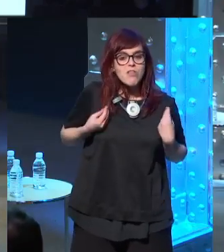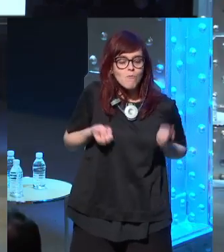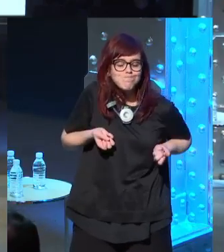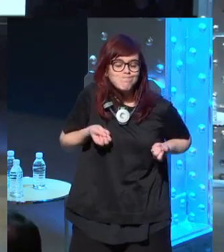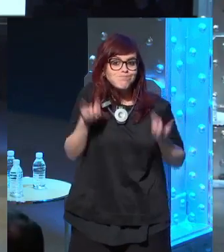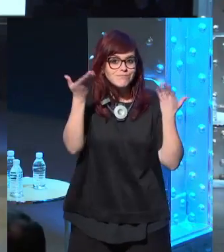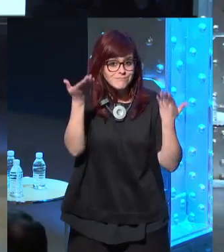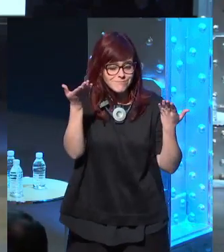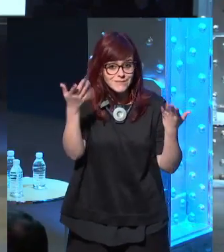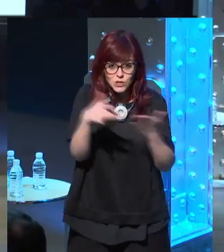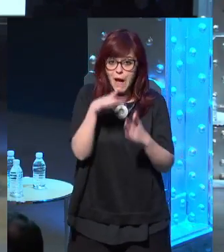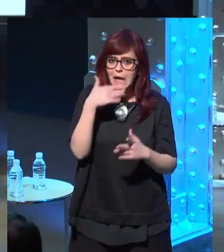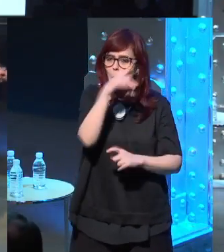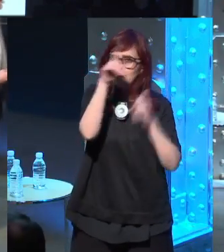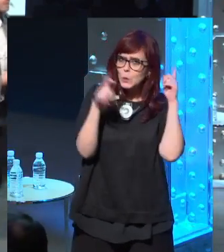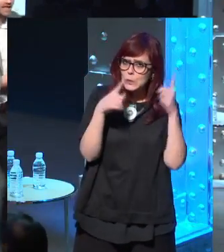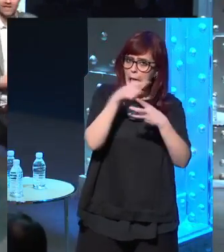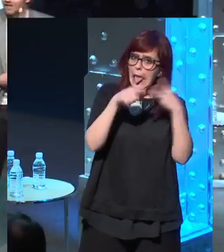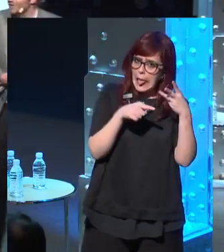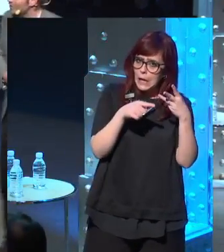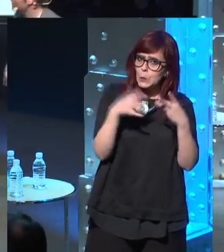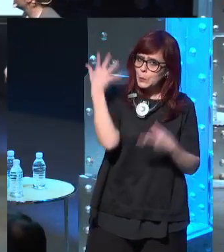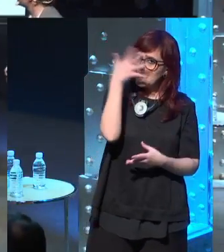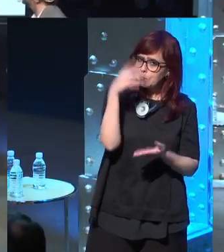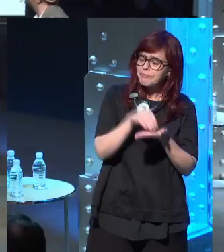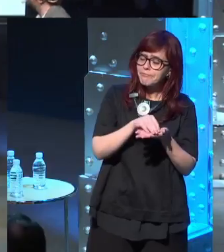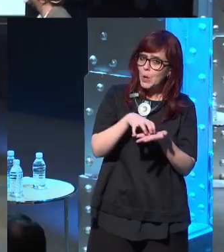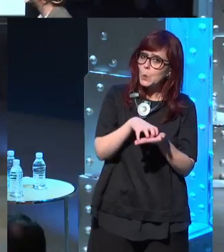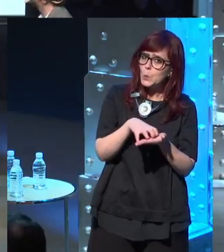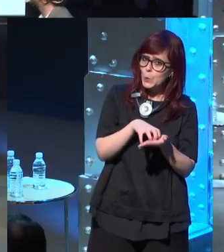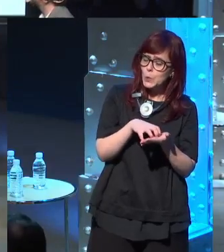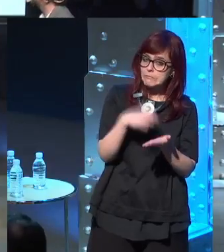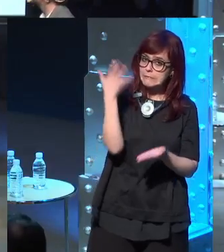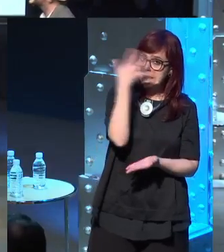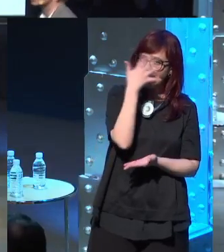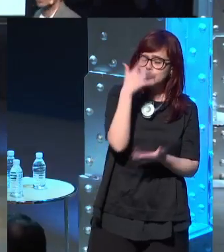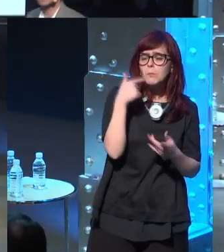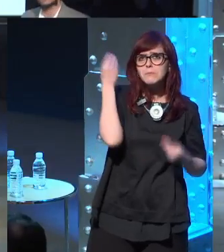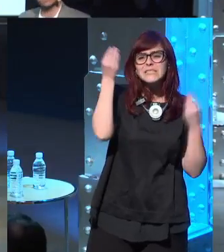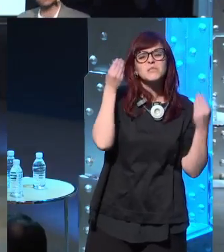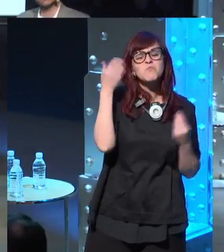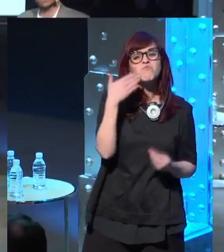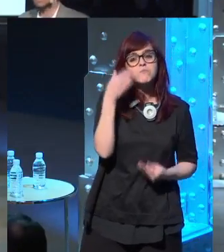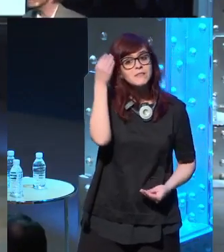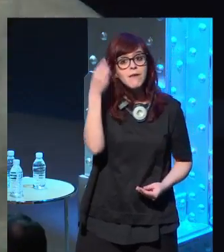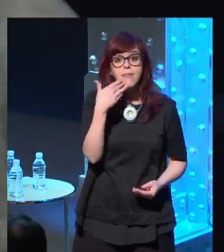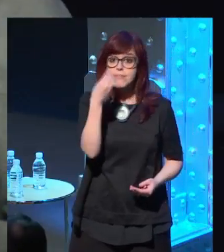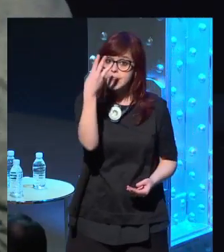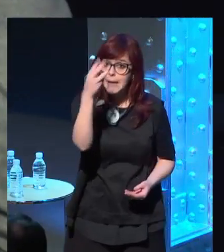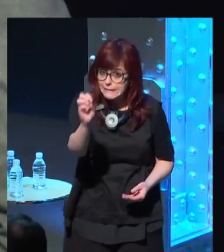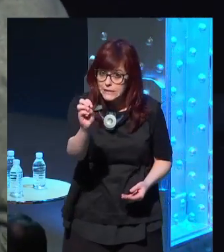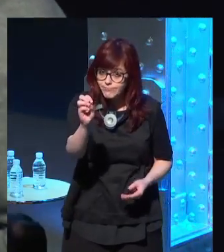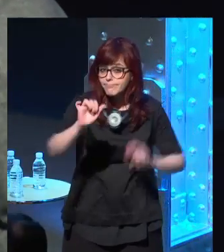Quite difficult questions. It's also why I'm going gray in my 30s, or as I like to call it, executive blonde.